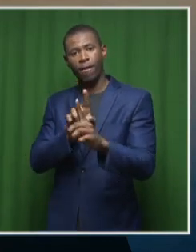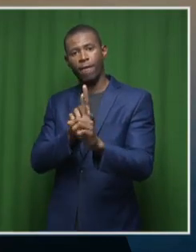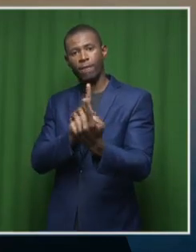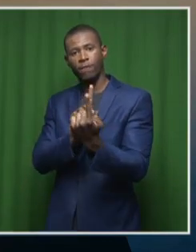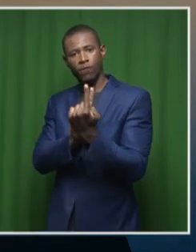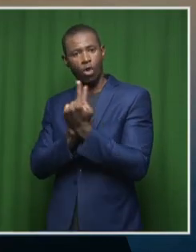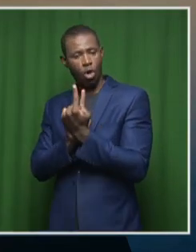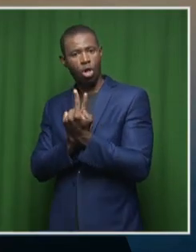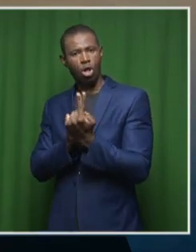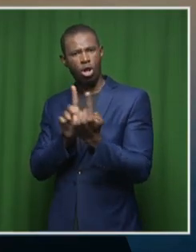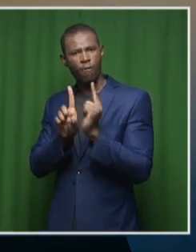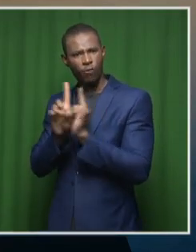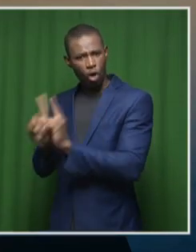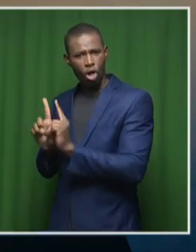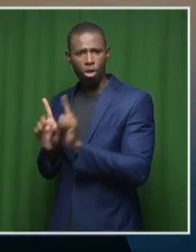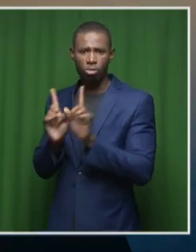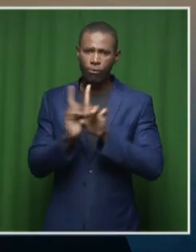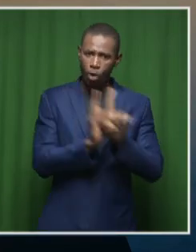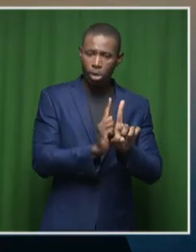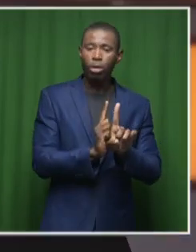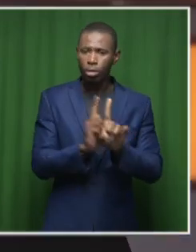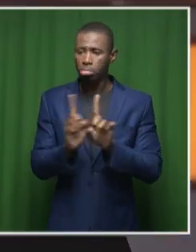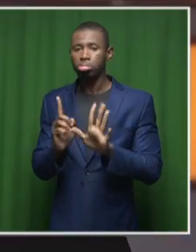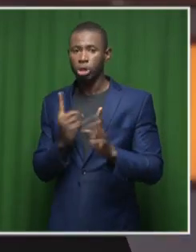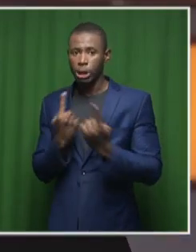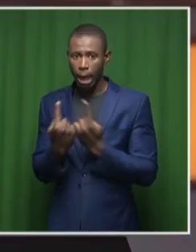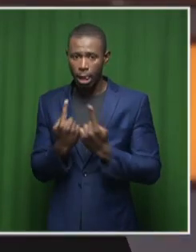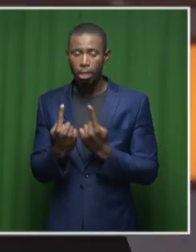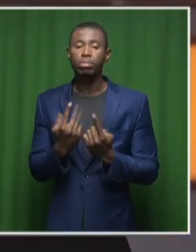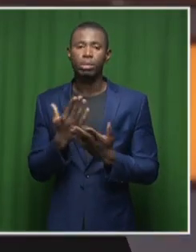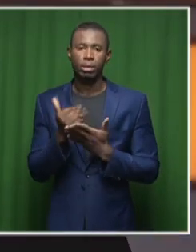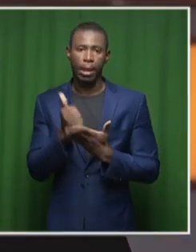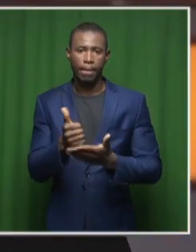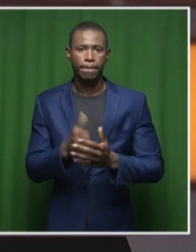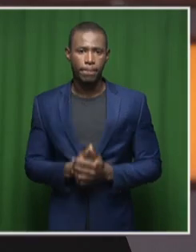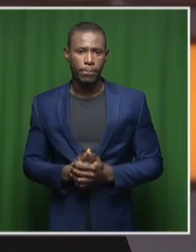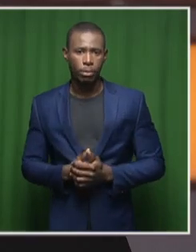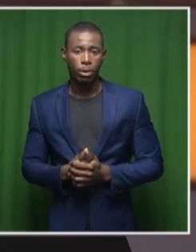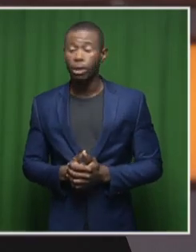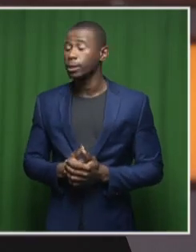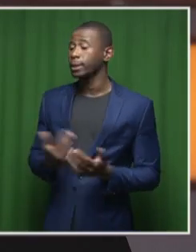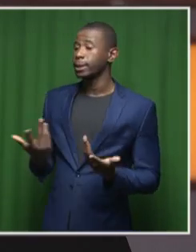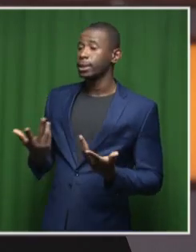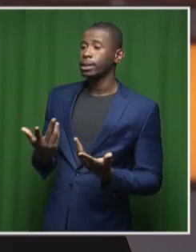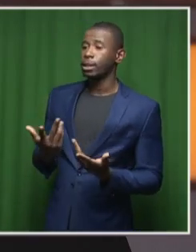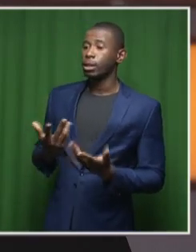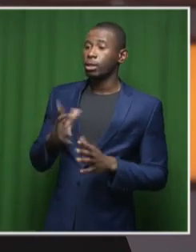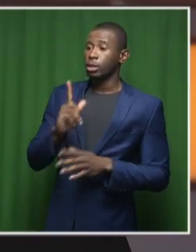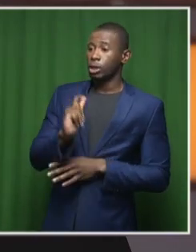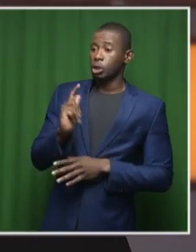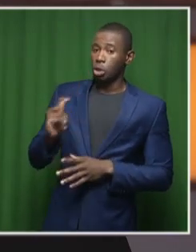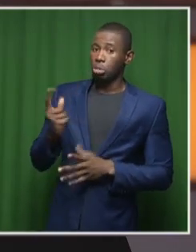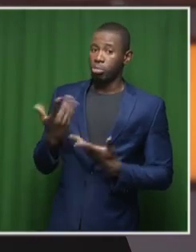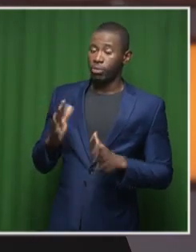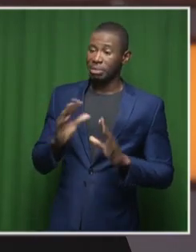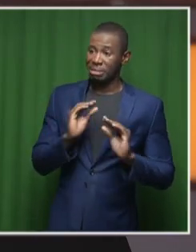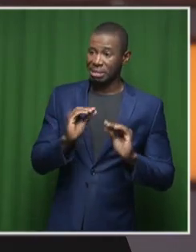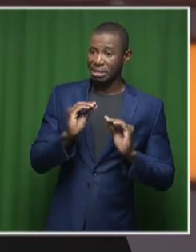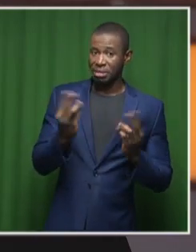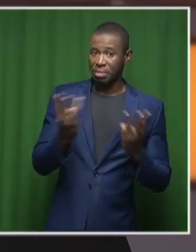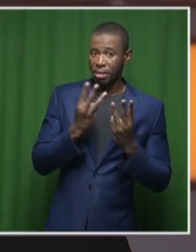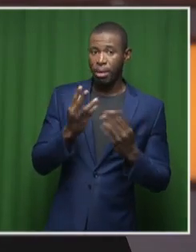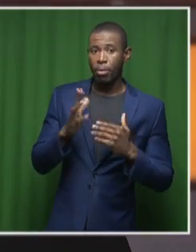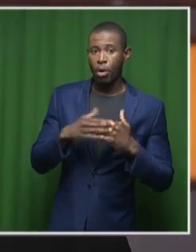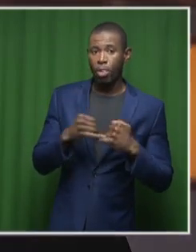filter the kind of content that you're going to be seeing. Sure. And how does TikTok educate users about online safety and digital well-being? Yes, so